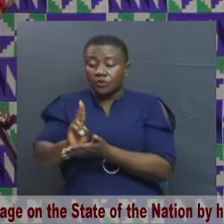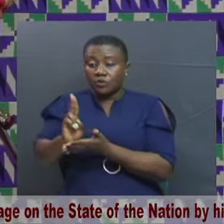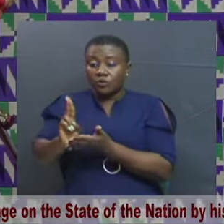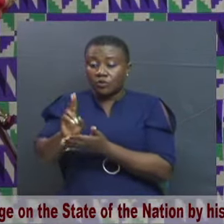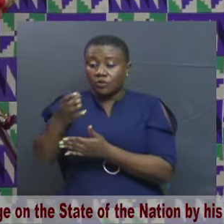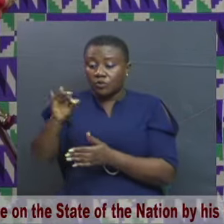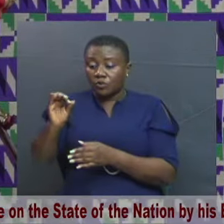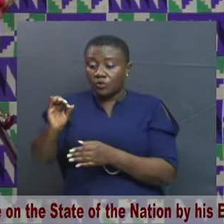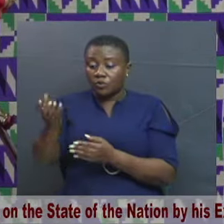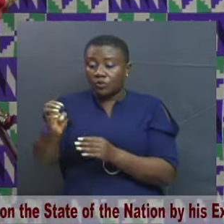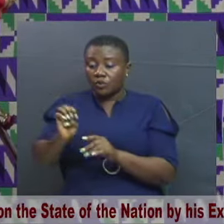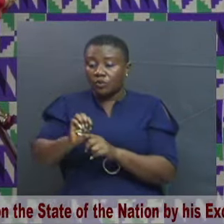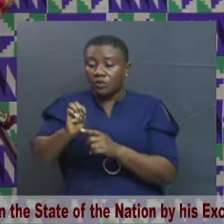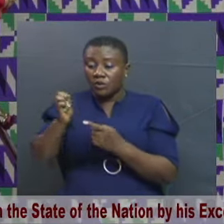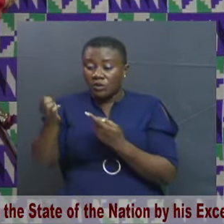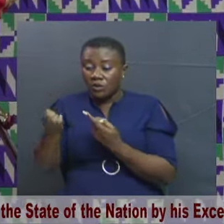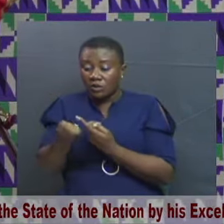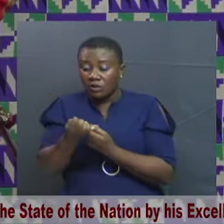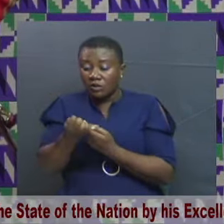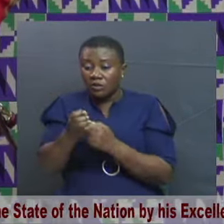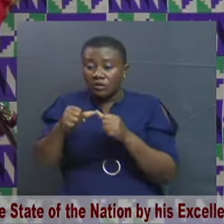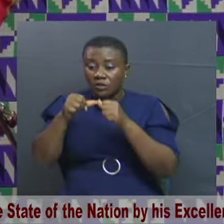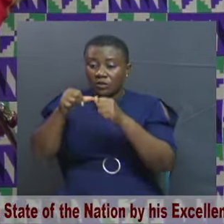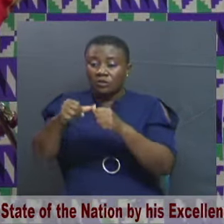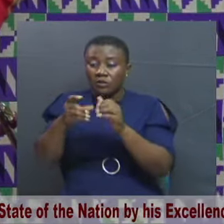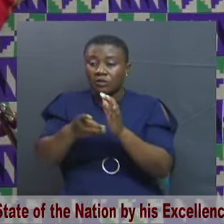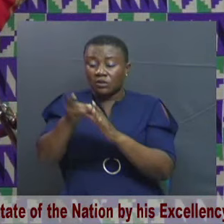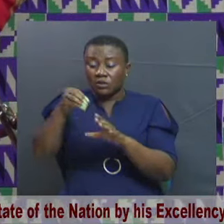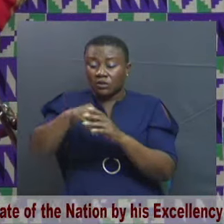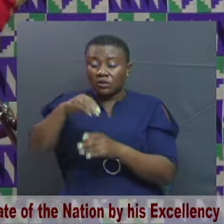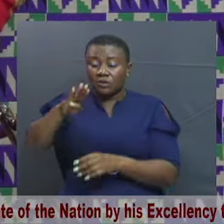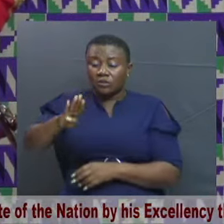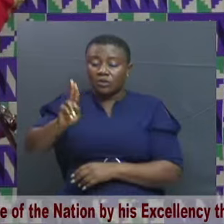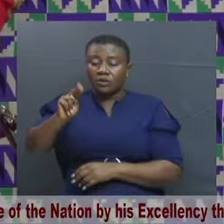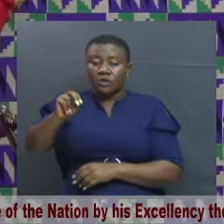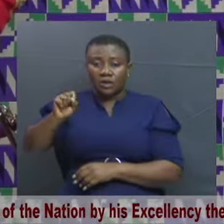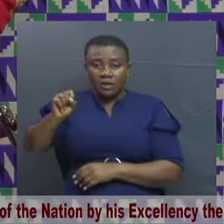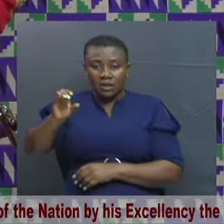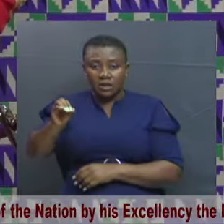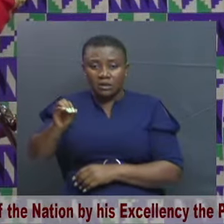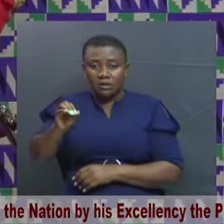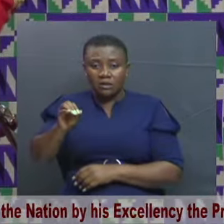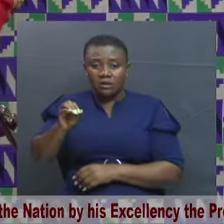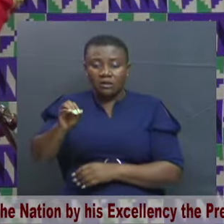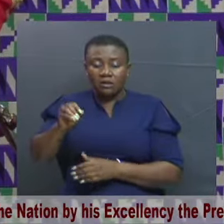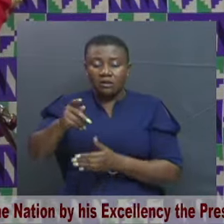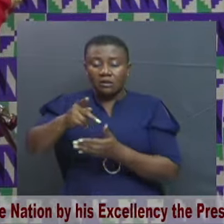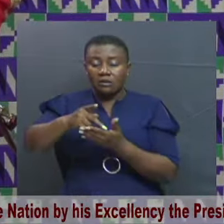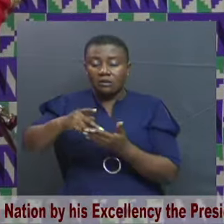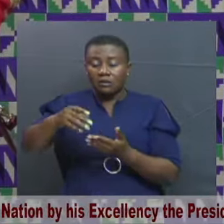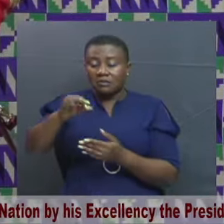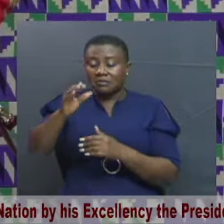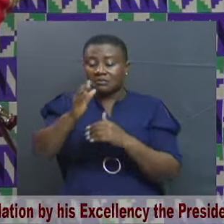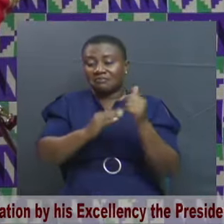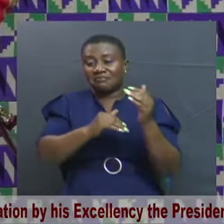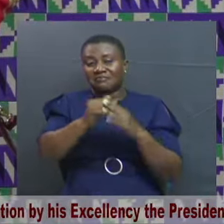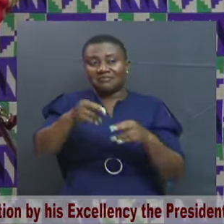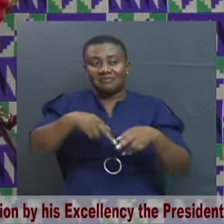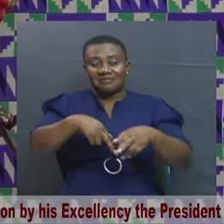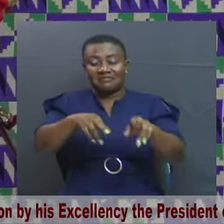environment sustainable development project at buono in the Eastern region phase two of the construction of roads